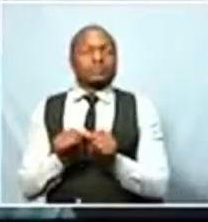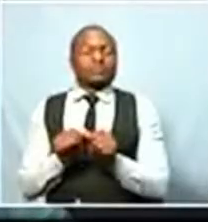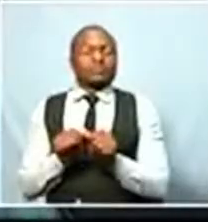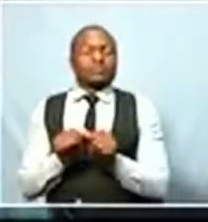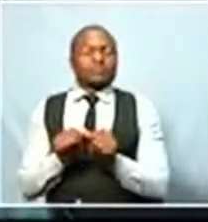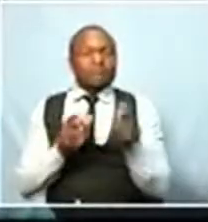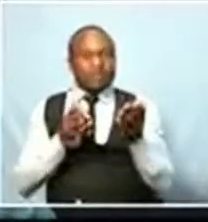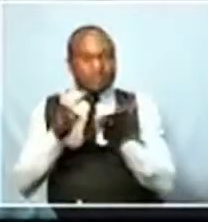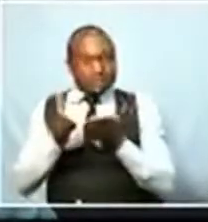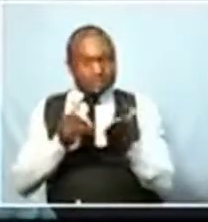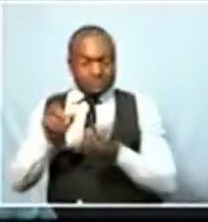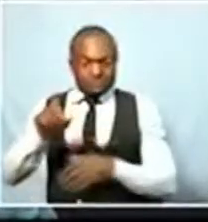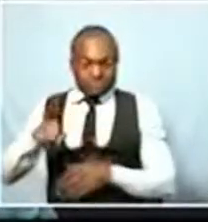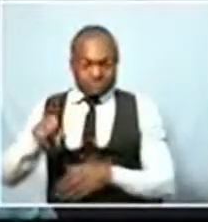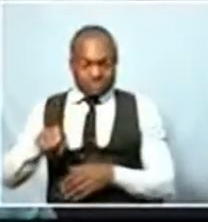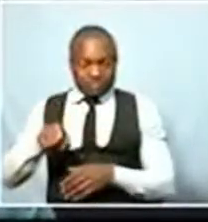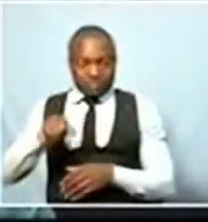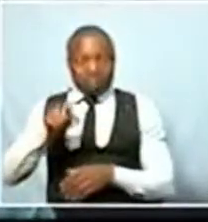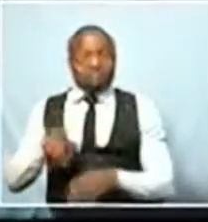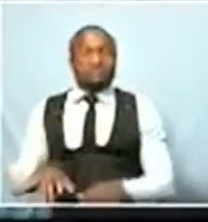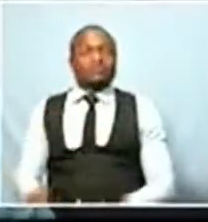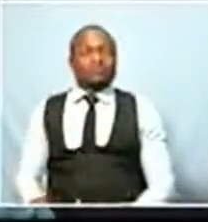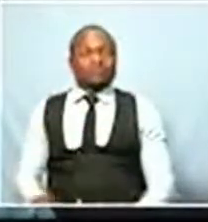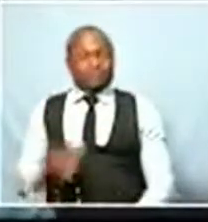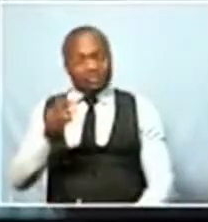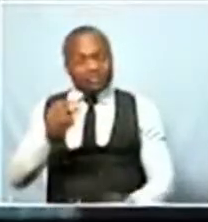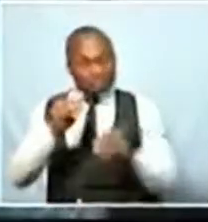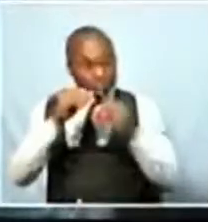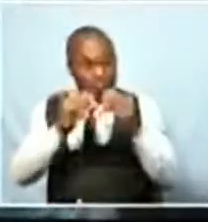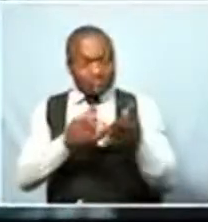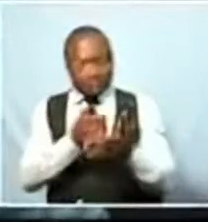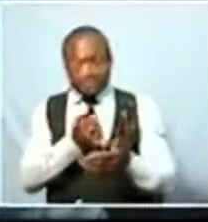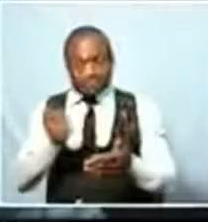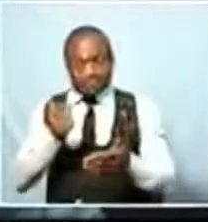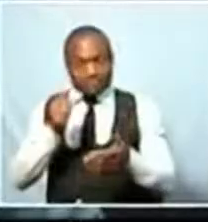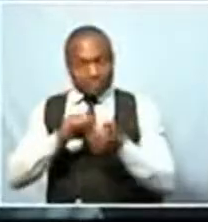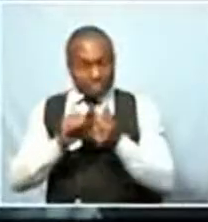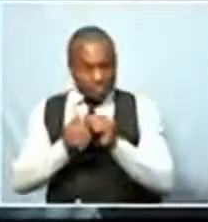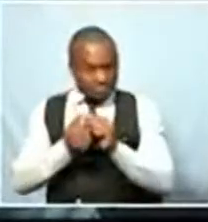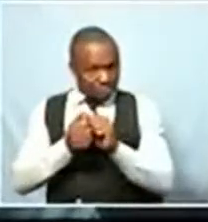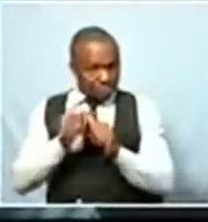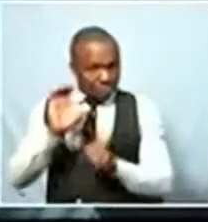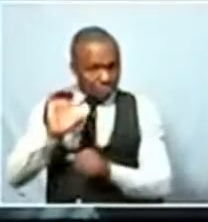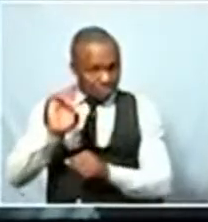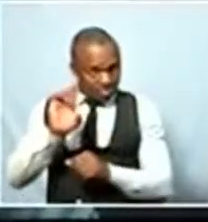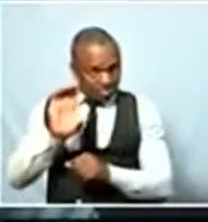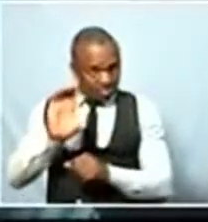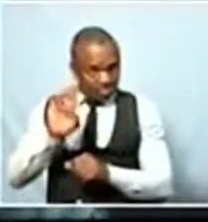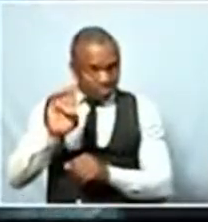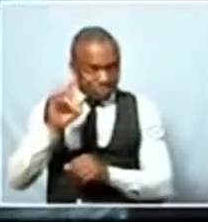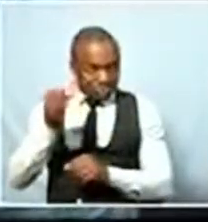their services are required. In view that they've been given another burden for the CDF.